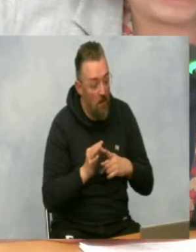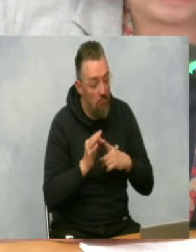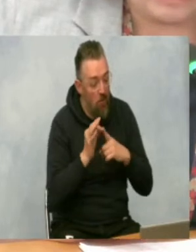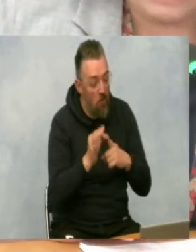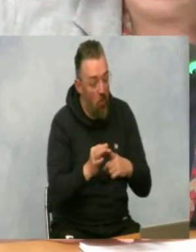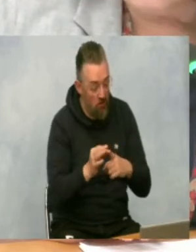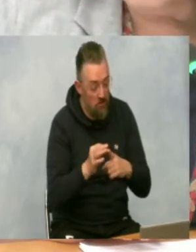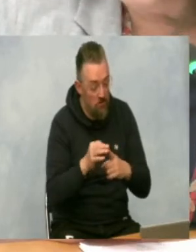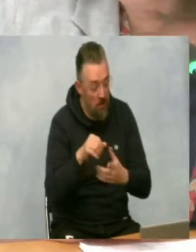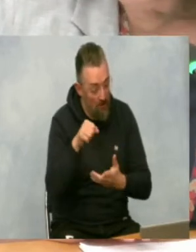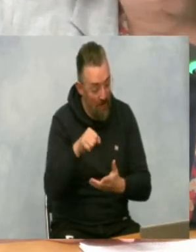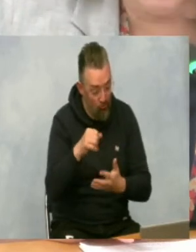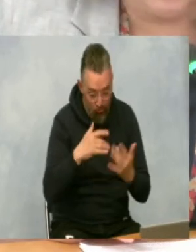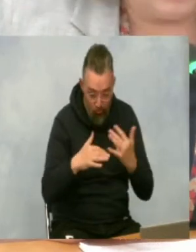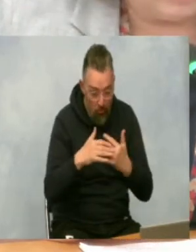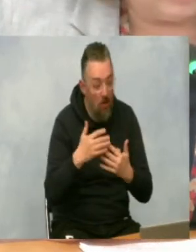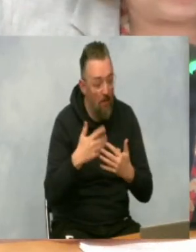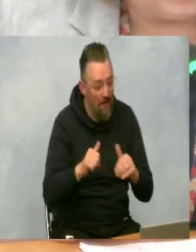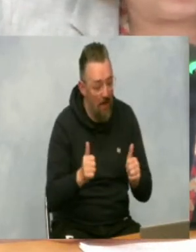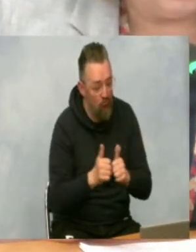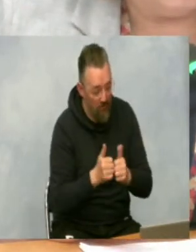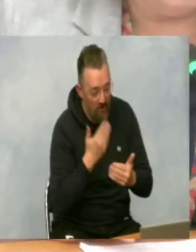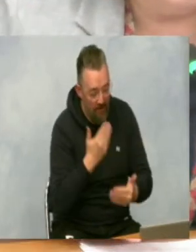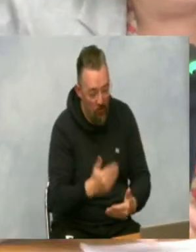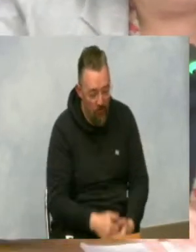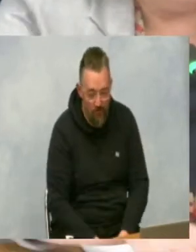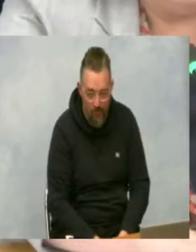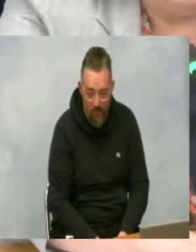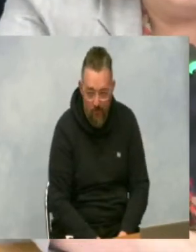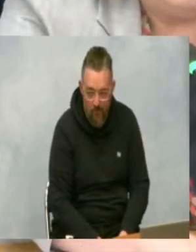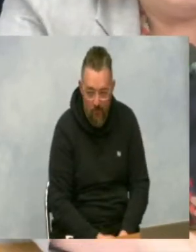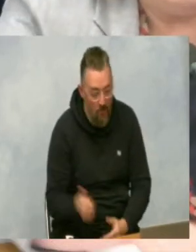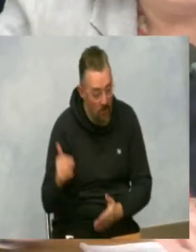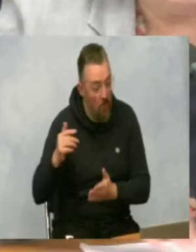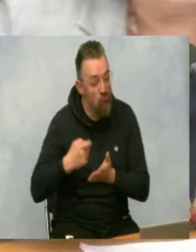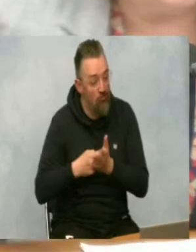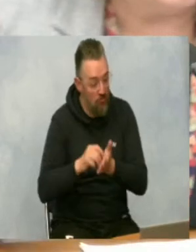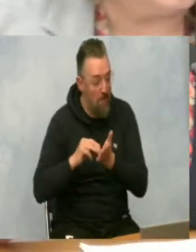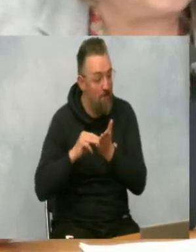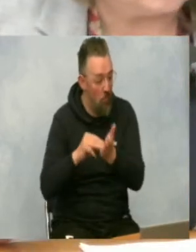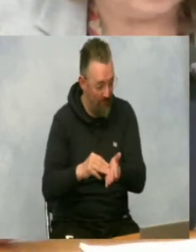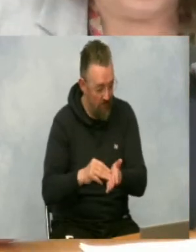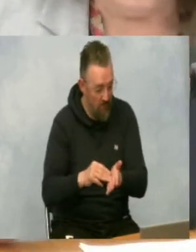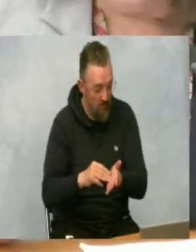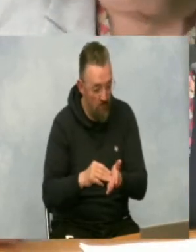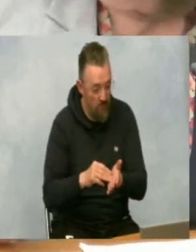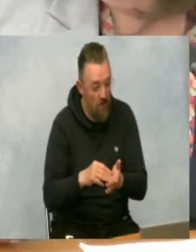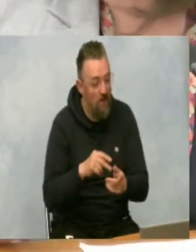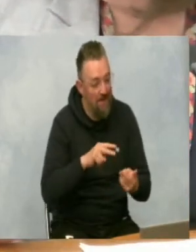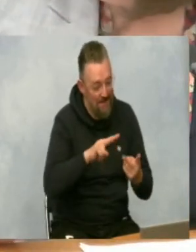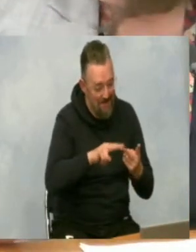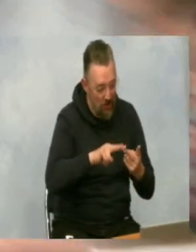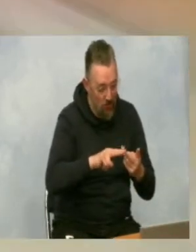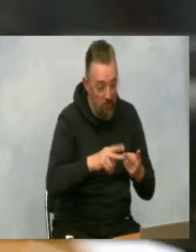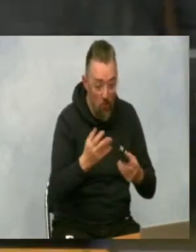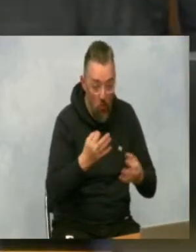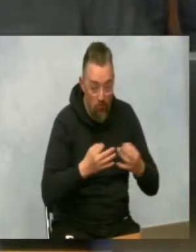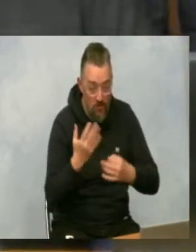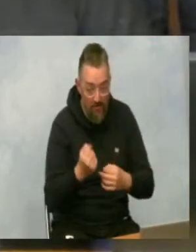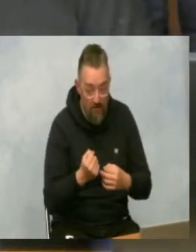environments included in the report be approved. Thank you. I'll move that recommendation. I'll second that. Any